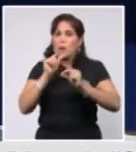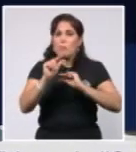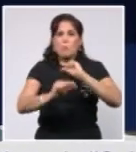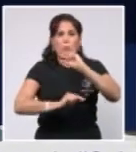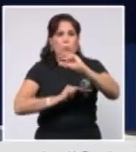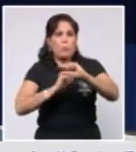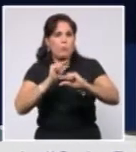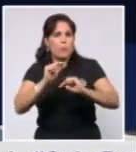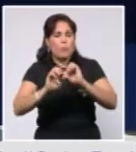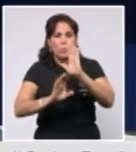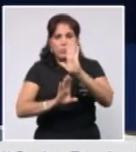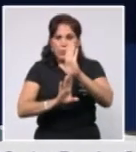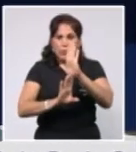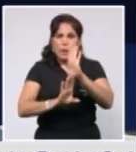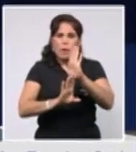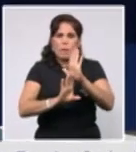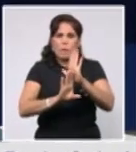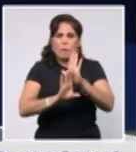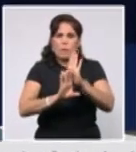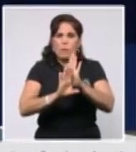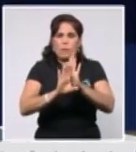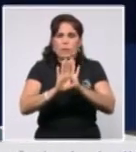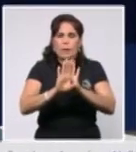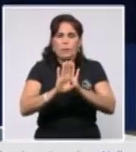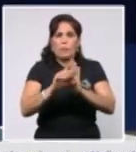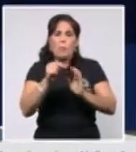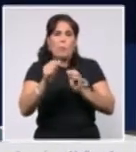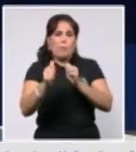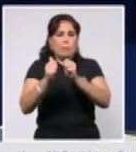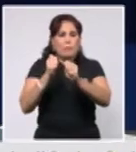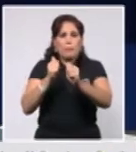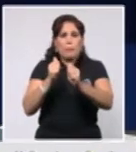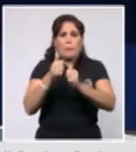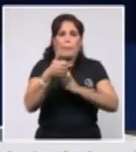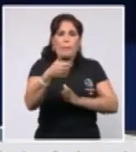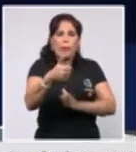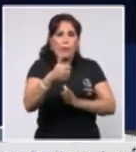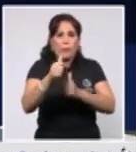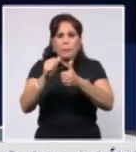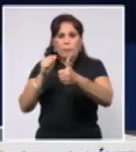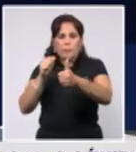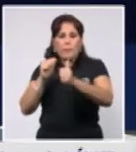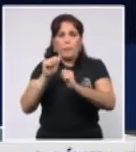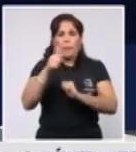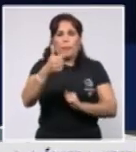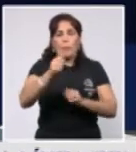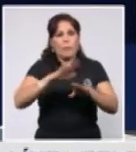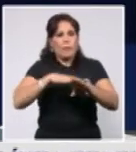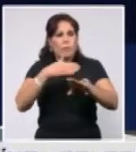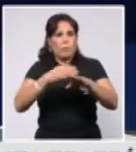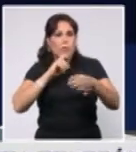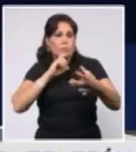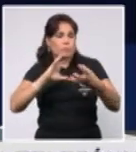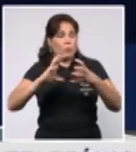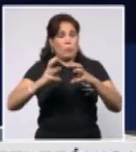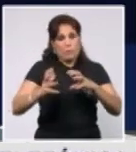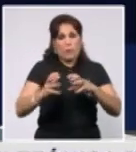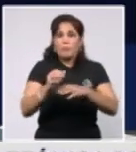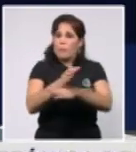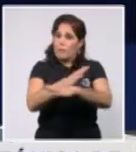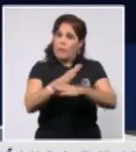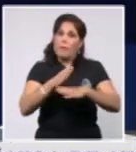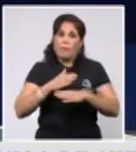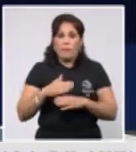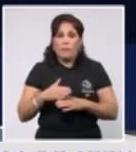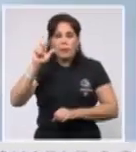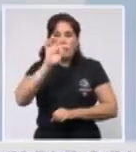arrest, from which it was not possible to revive him. We offer our condolences to his family and friends.